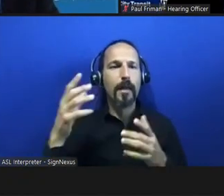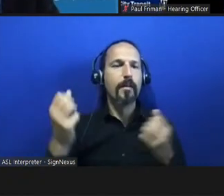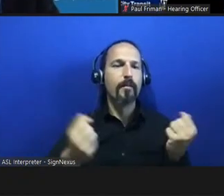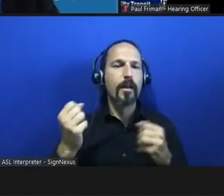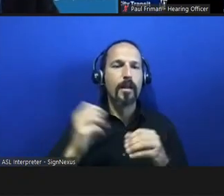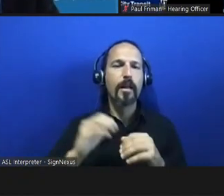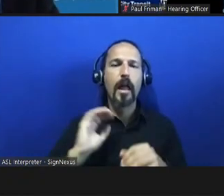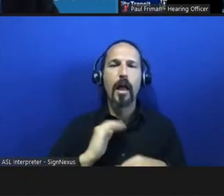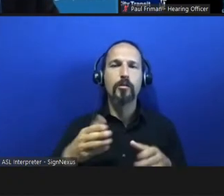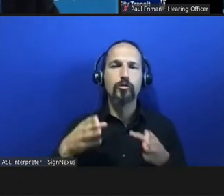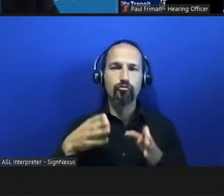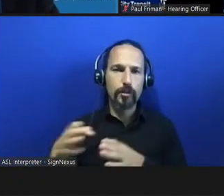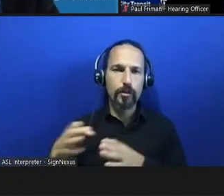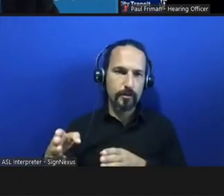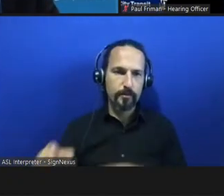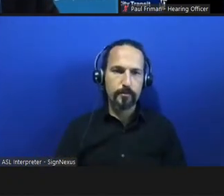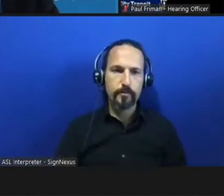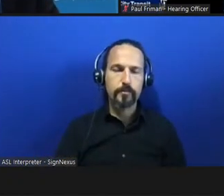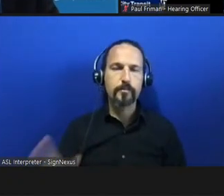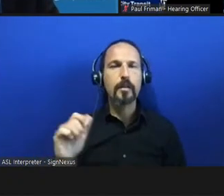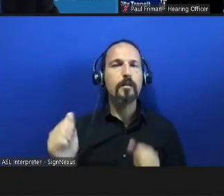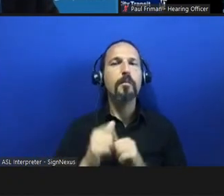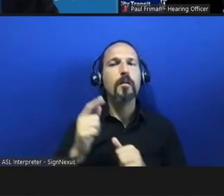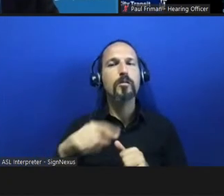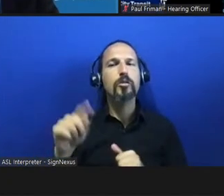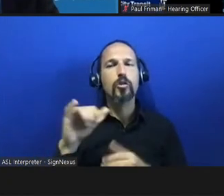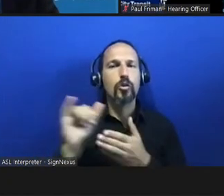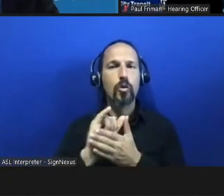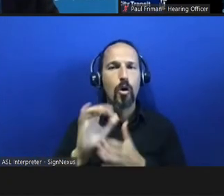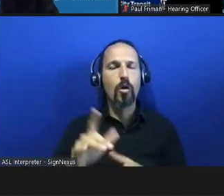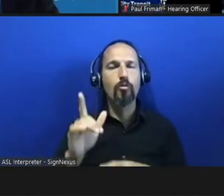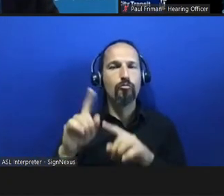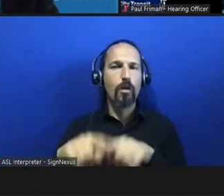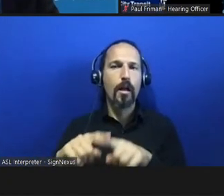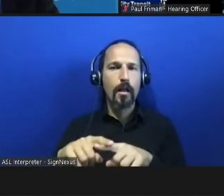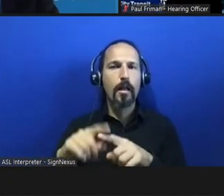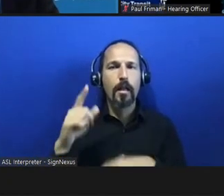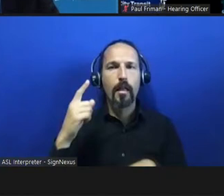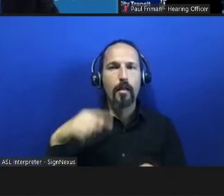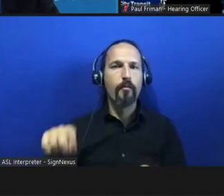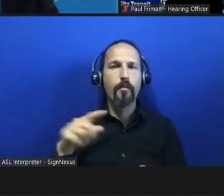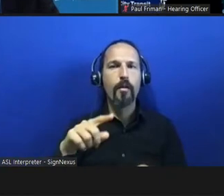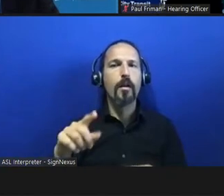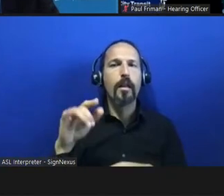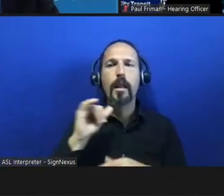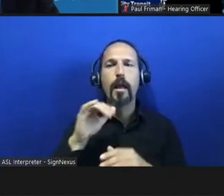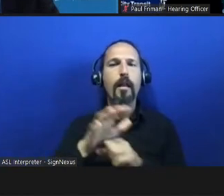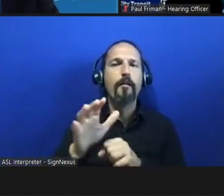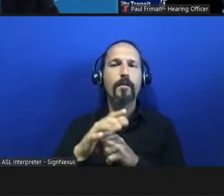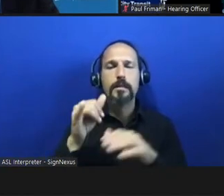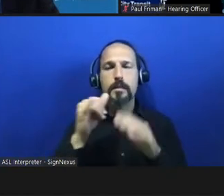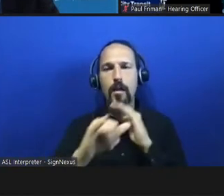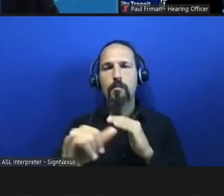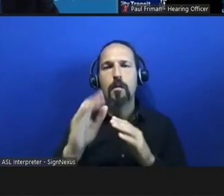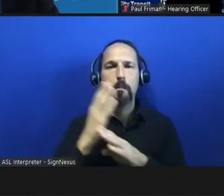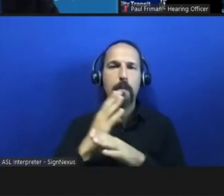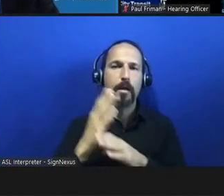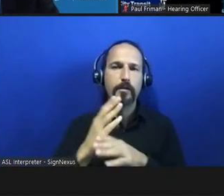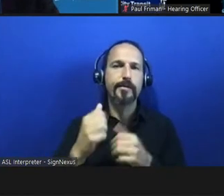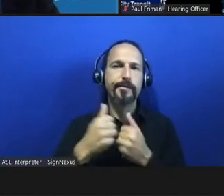streets fair to the majority of New Yorkers who rely on degraded and underfunded Subways and buses to get around